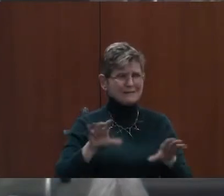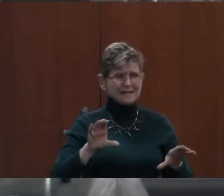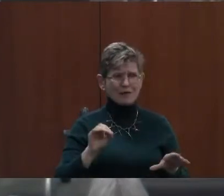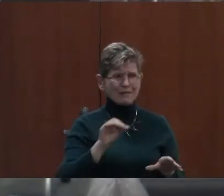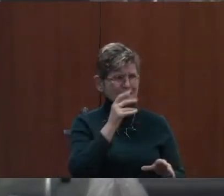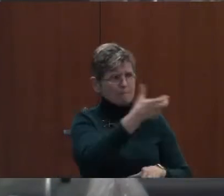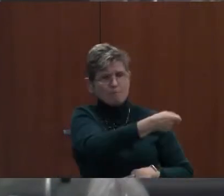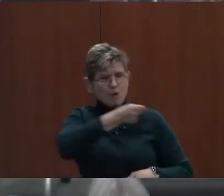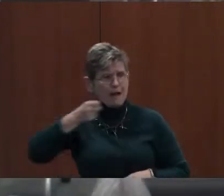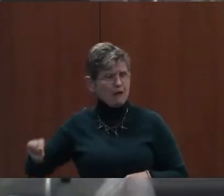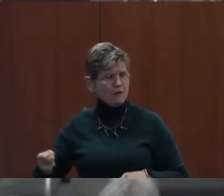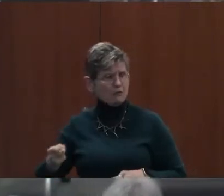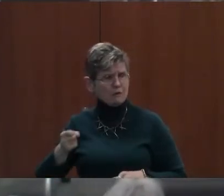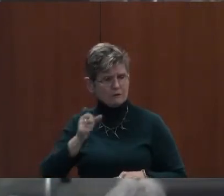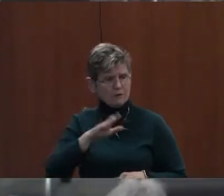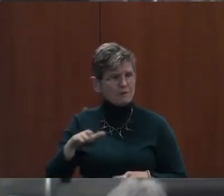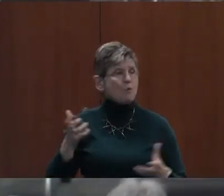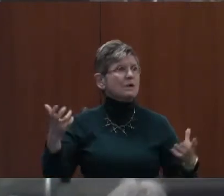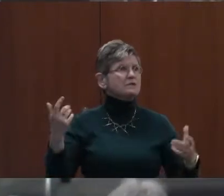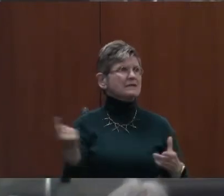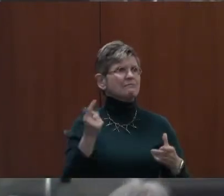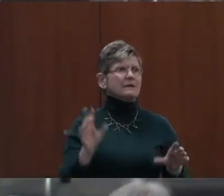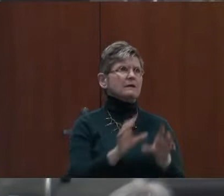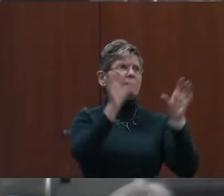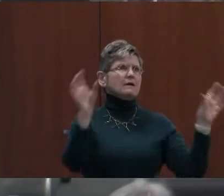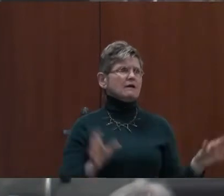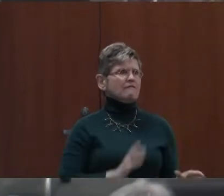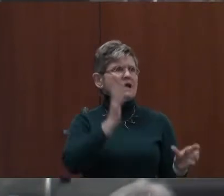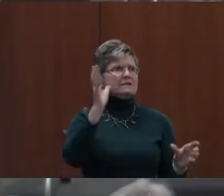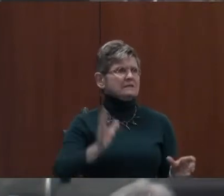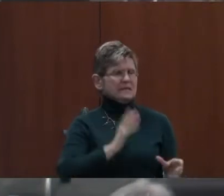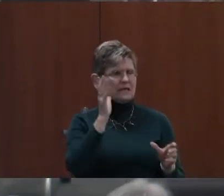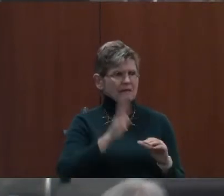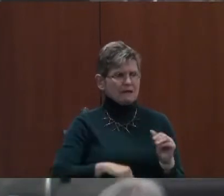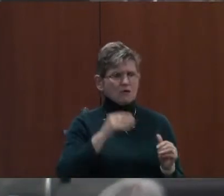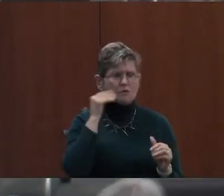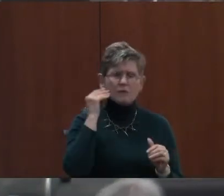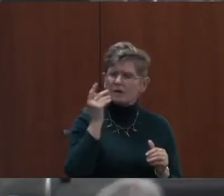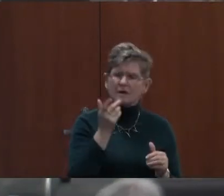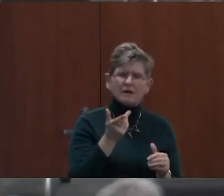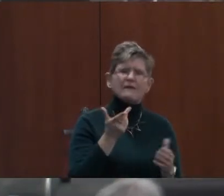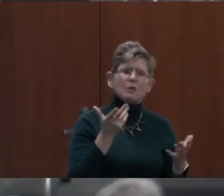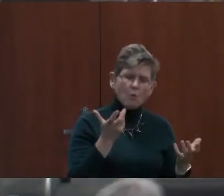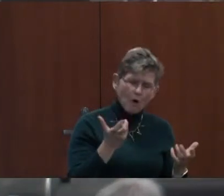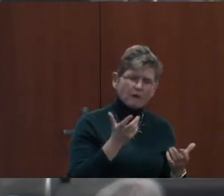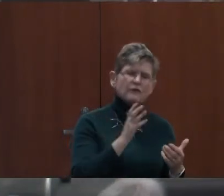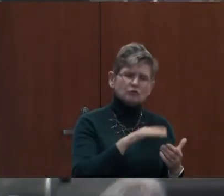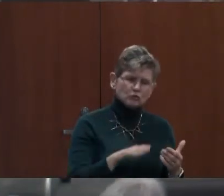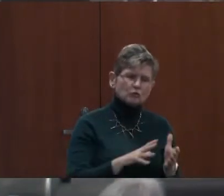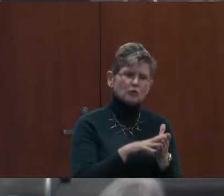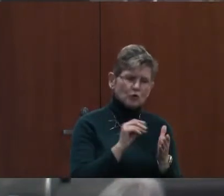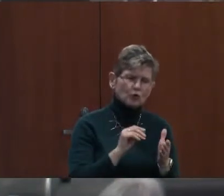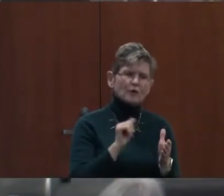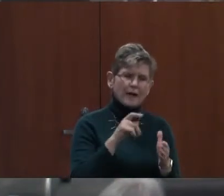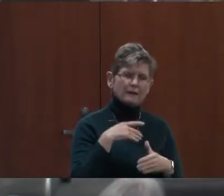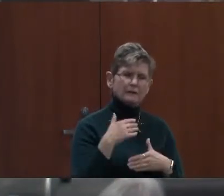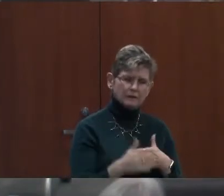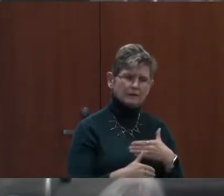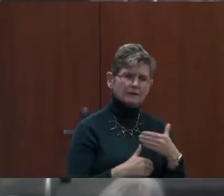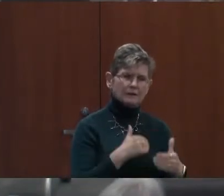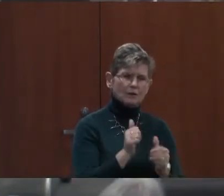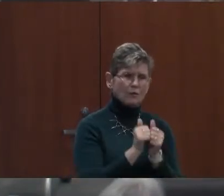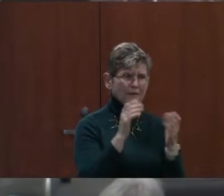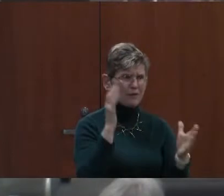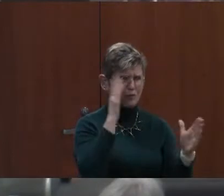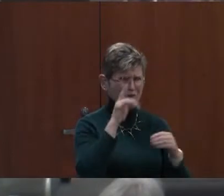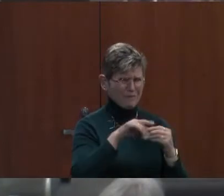wanted something fancier or more expensive at home. Those parents want their children's education to progress at a normal pace again without worrying about what plans you have